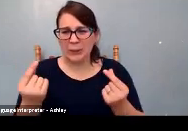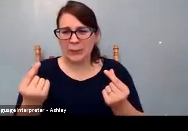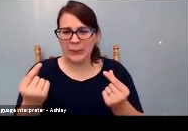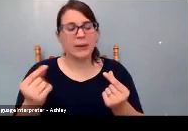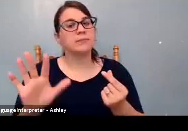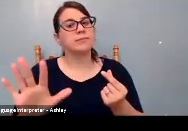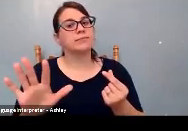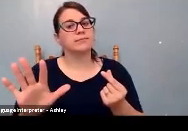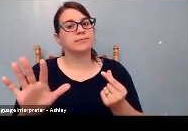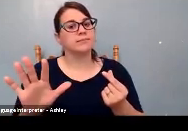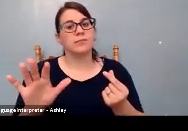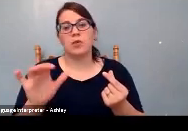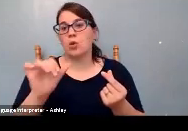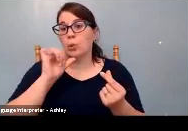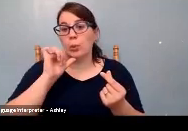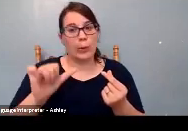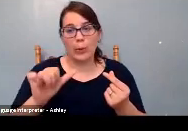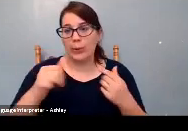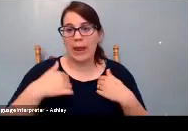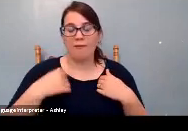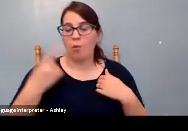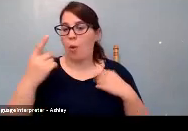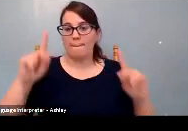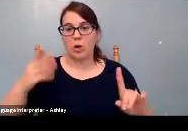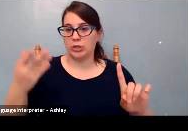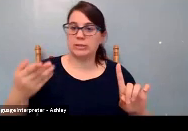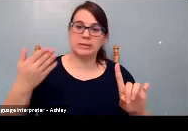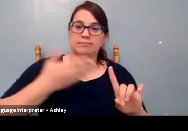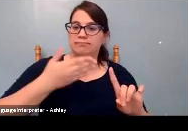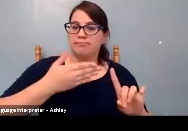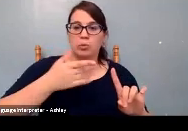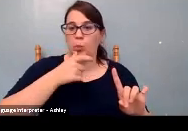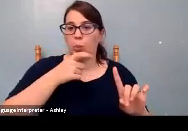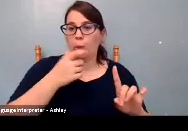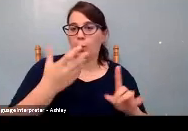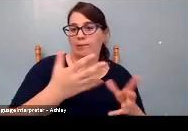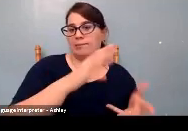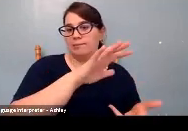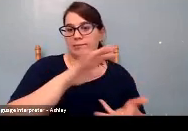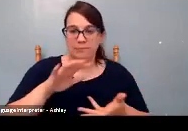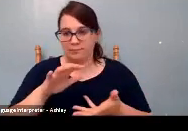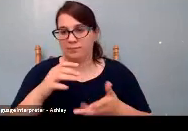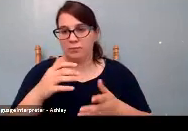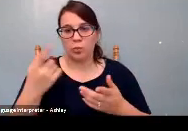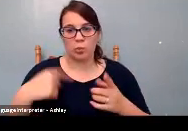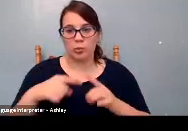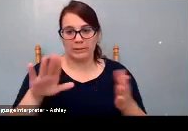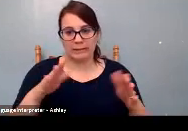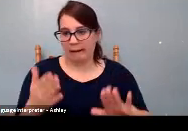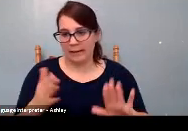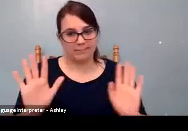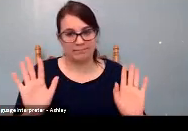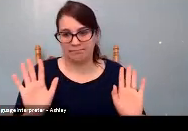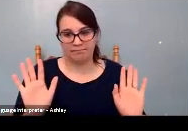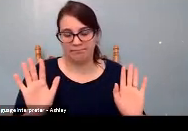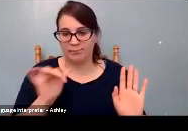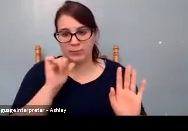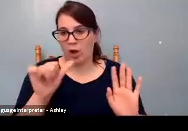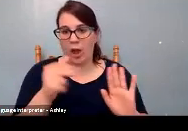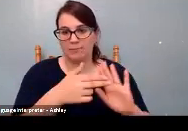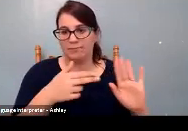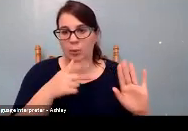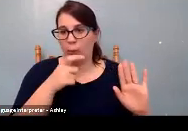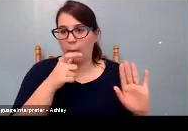designated beneficiary upon death. So when you're completing the enrollment application, you're not designating a beneficiary